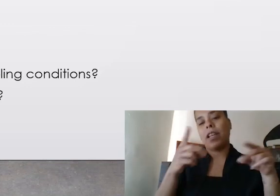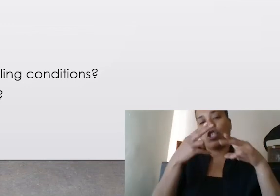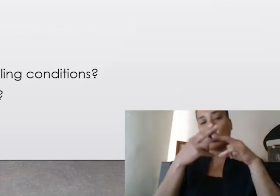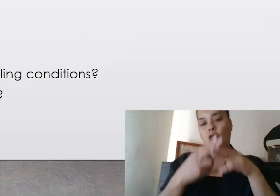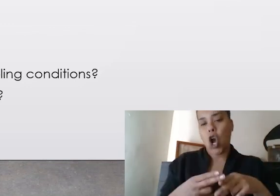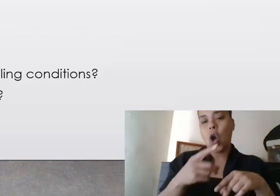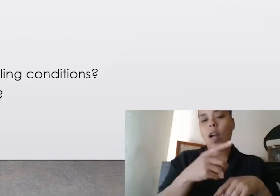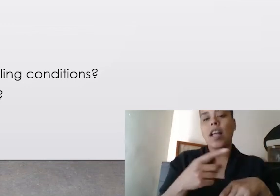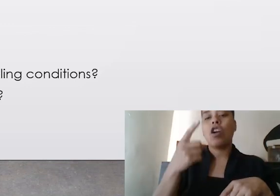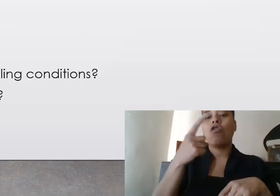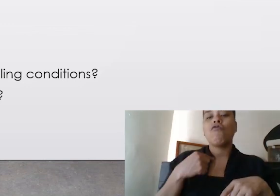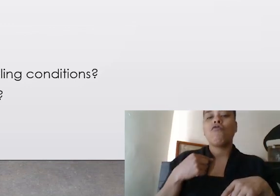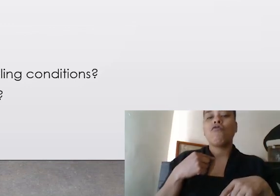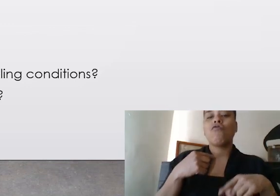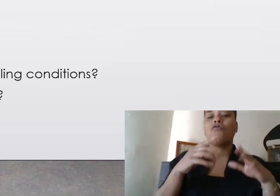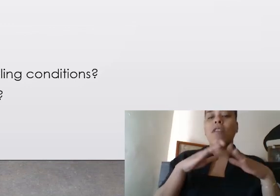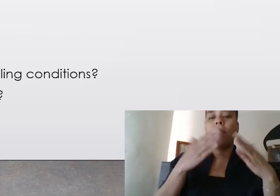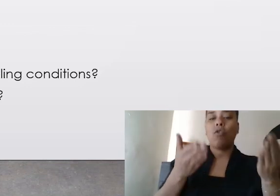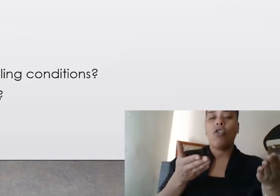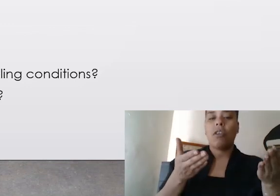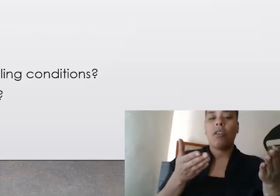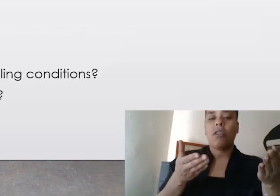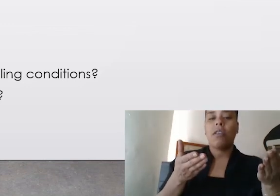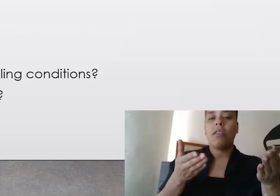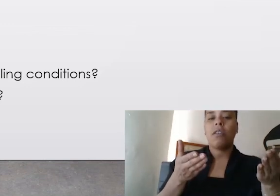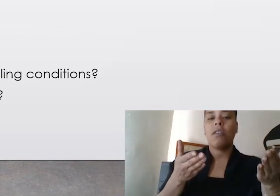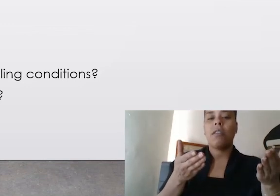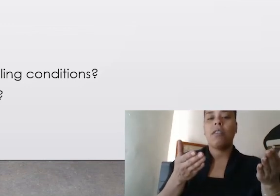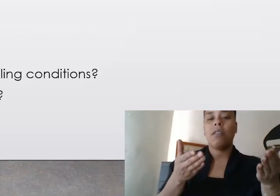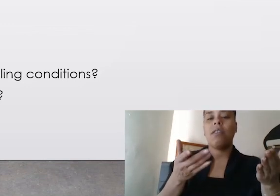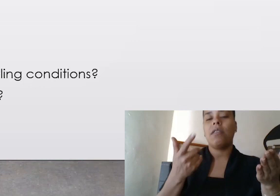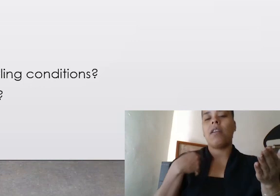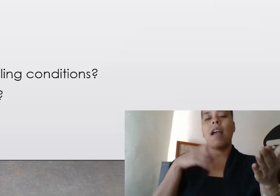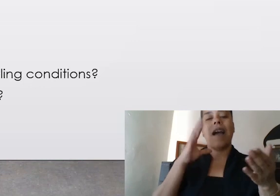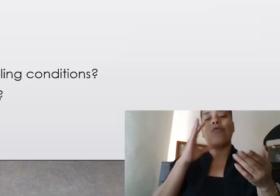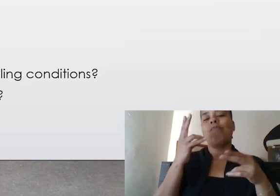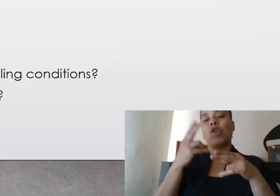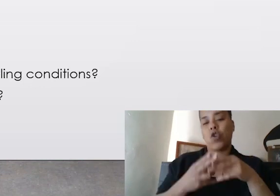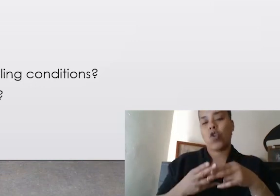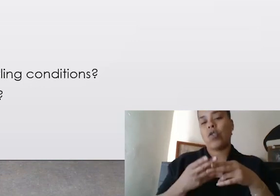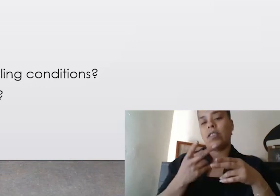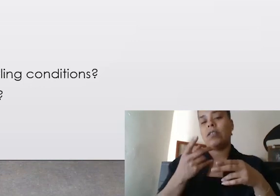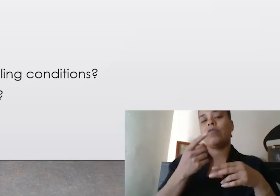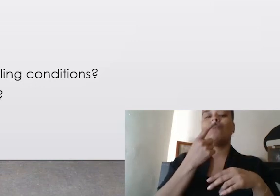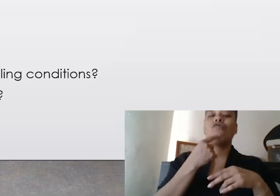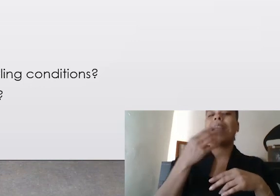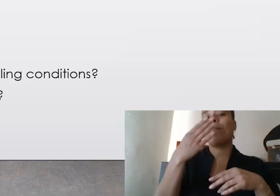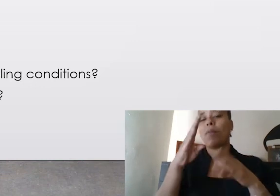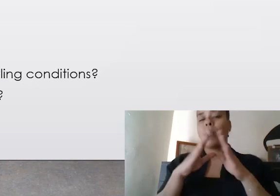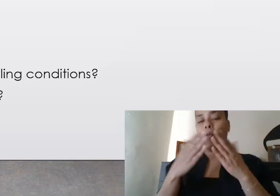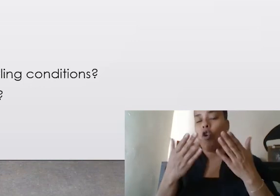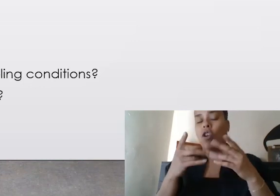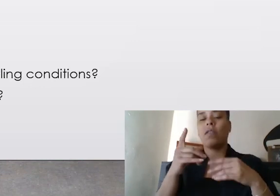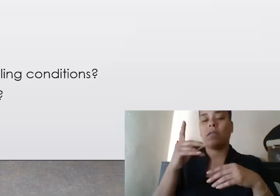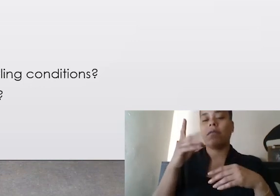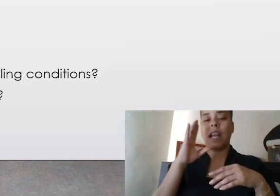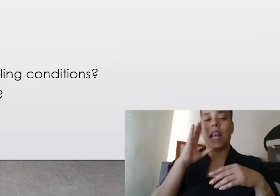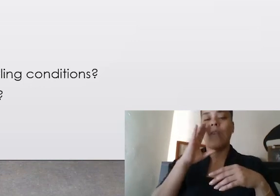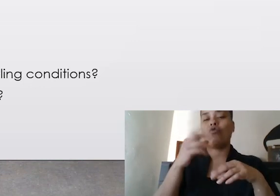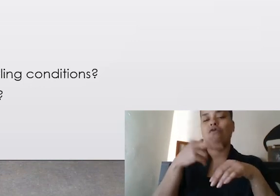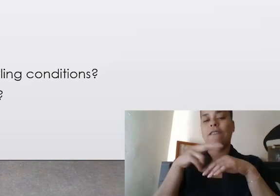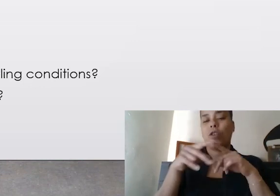I refer to that often when helping claimants, such as yourself, apply for